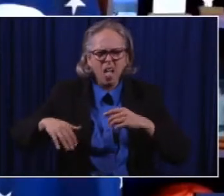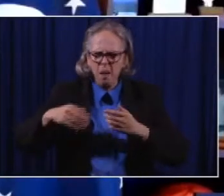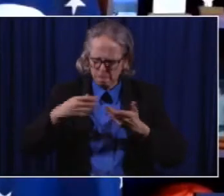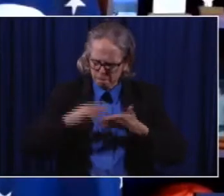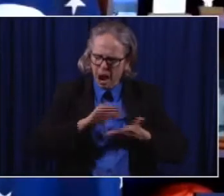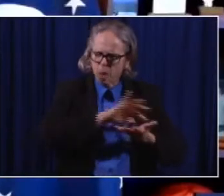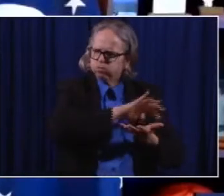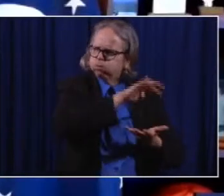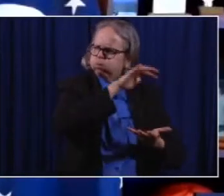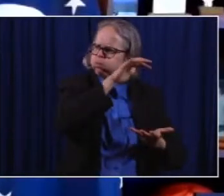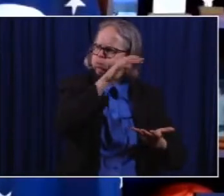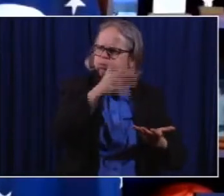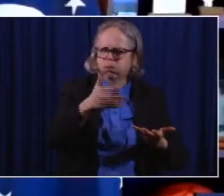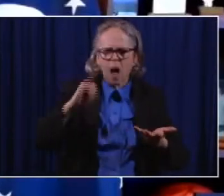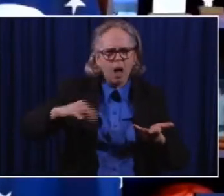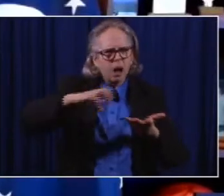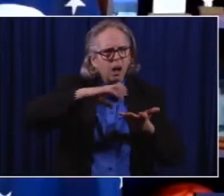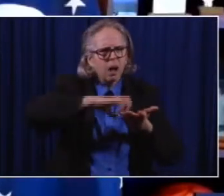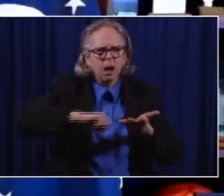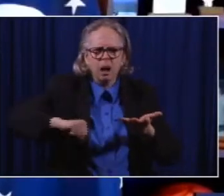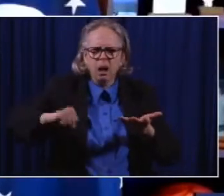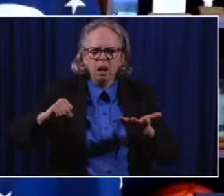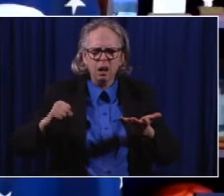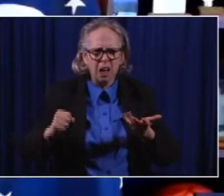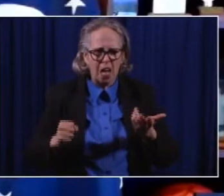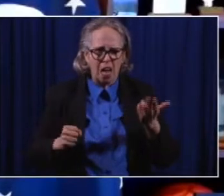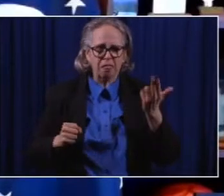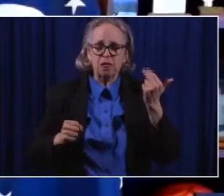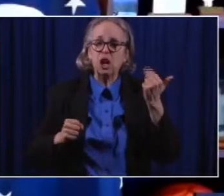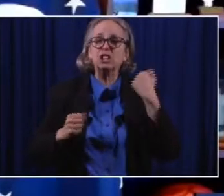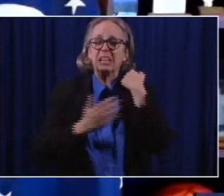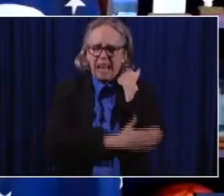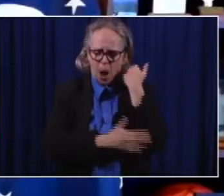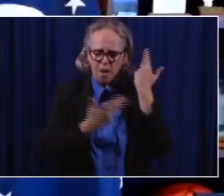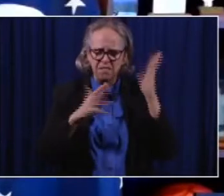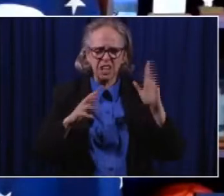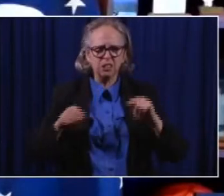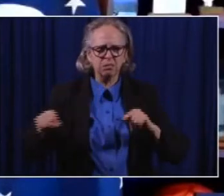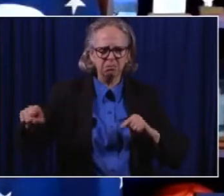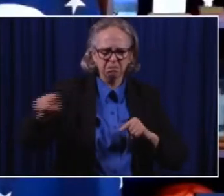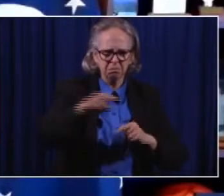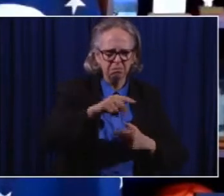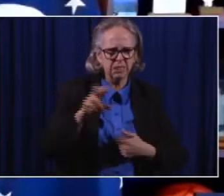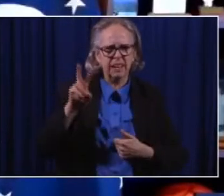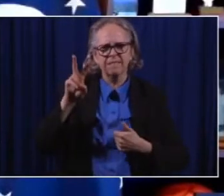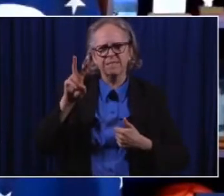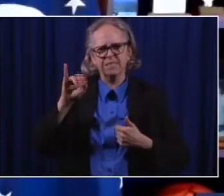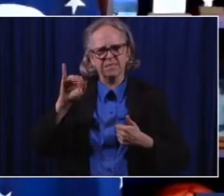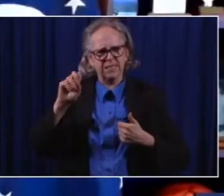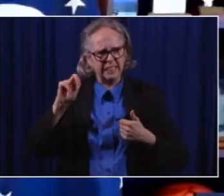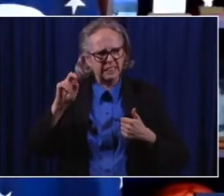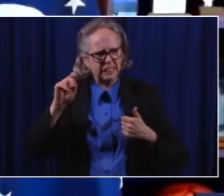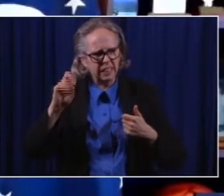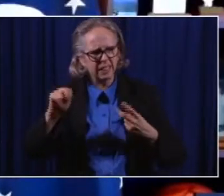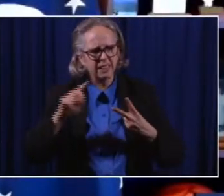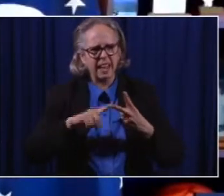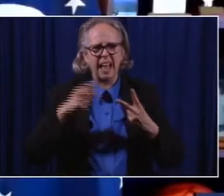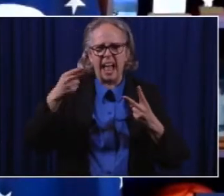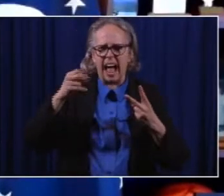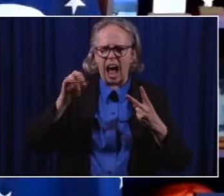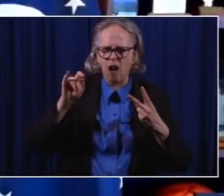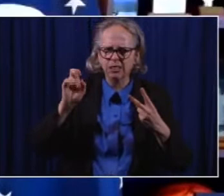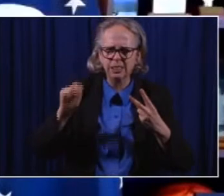allocation. We have 13 counties: Vinton, Harrison, Adams, Hardin, Preble, Noble,